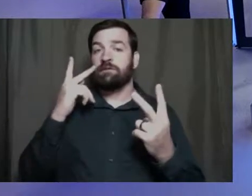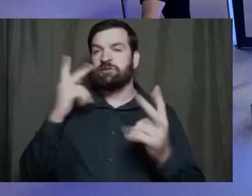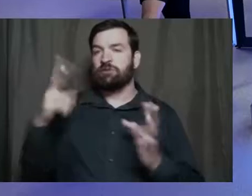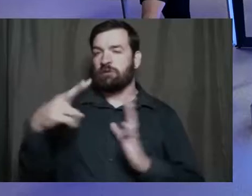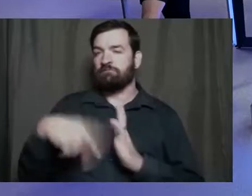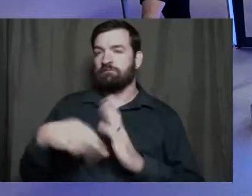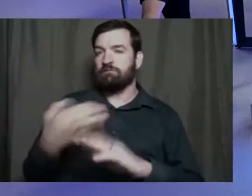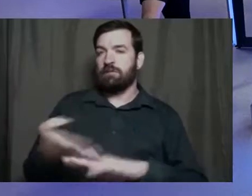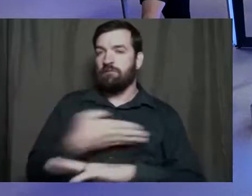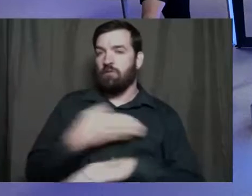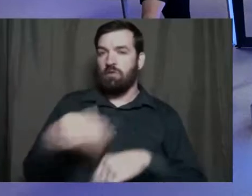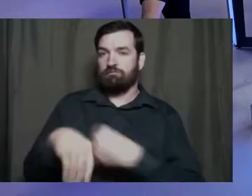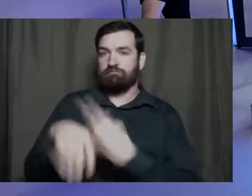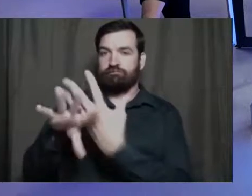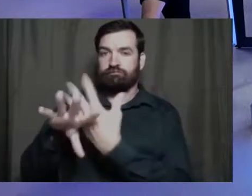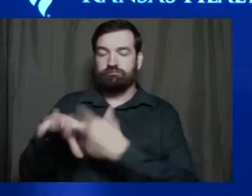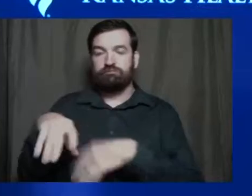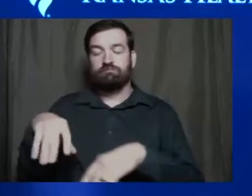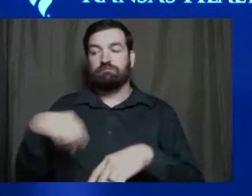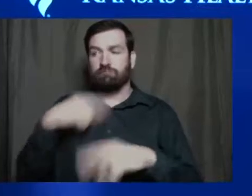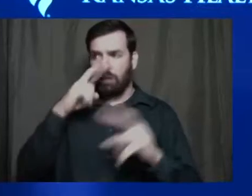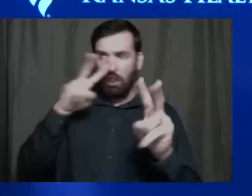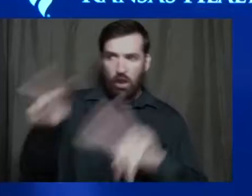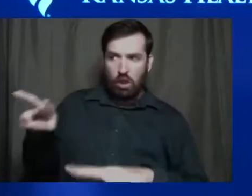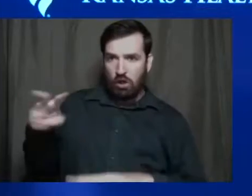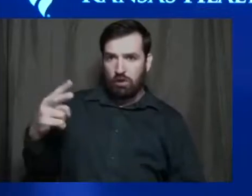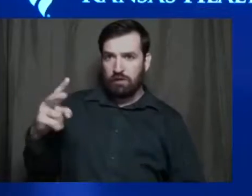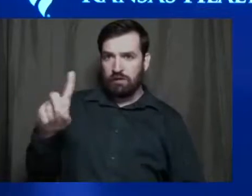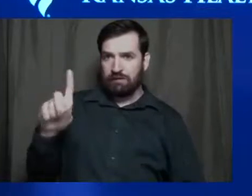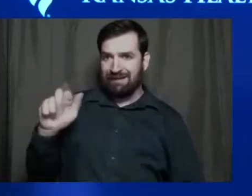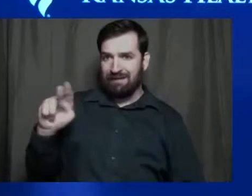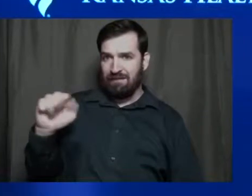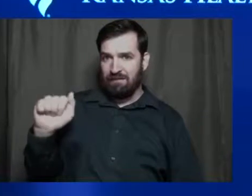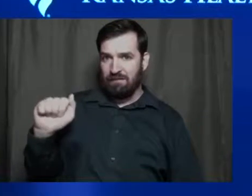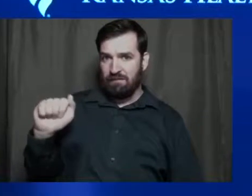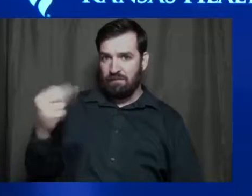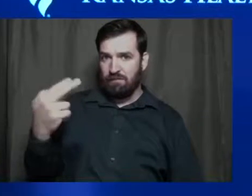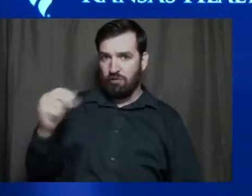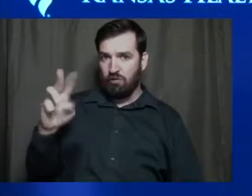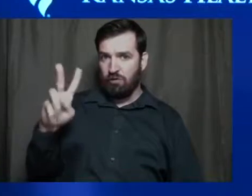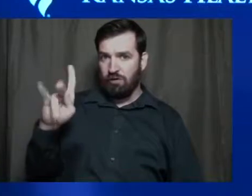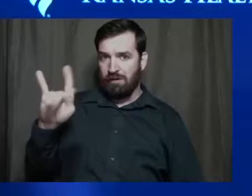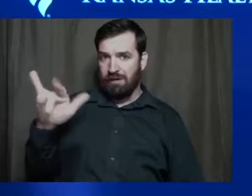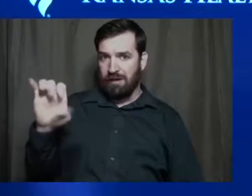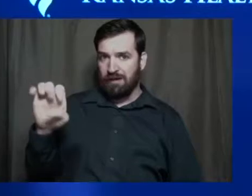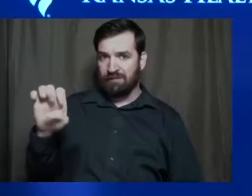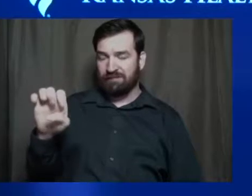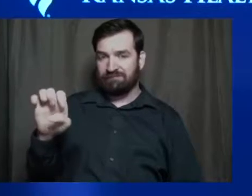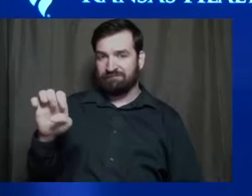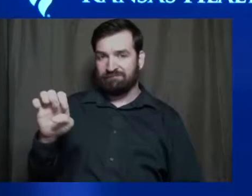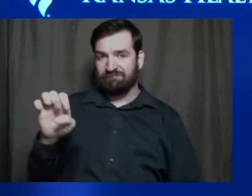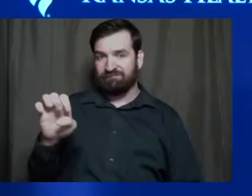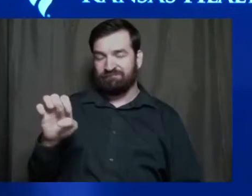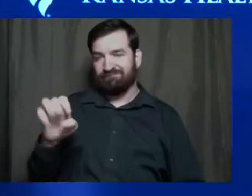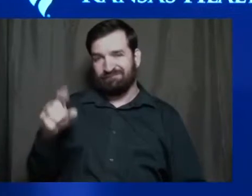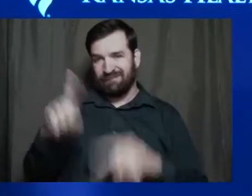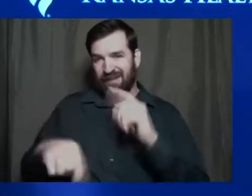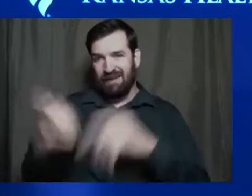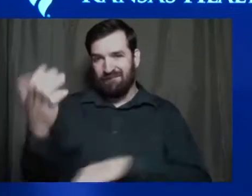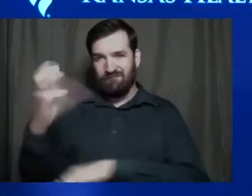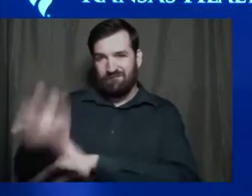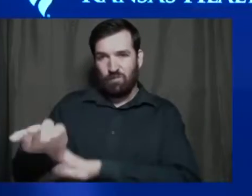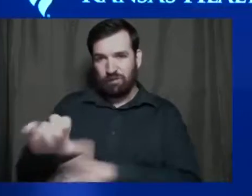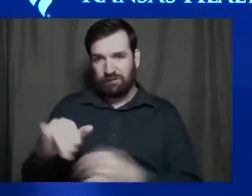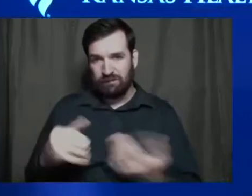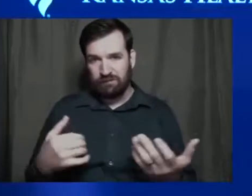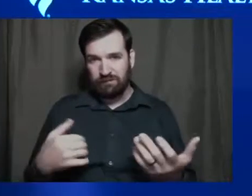at Hawkeye and say, okay, so it's probably not real enforceable. I don't know how much